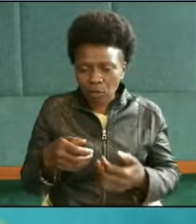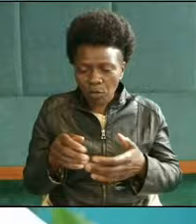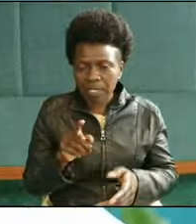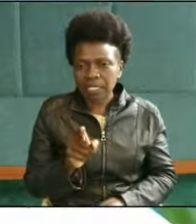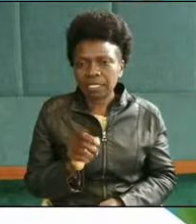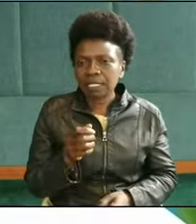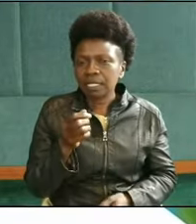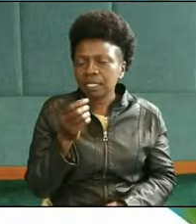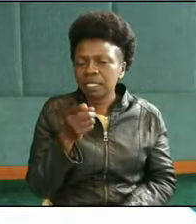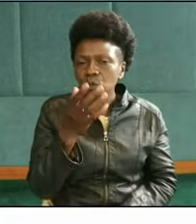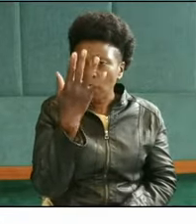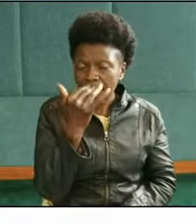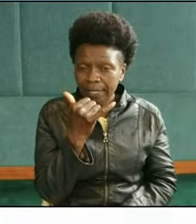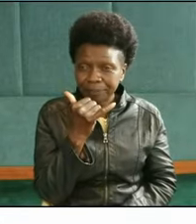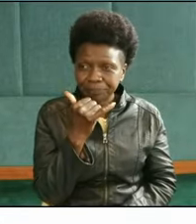And that is why